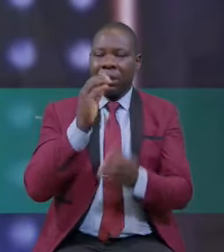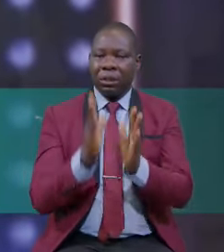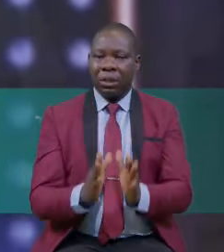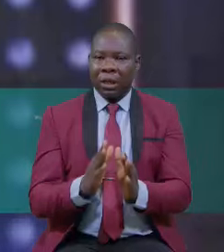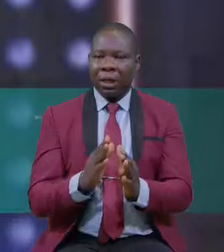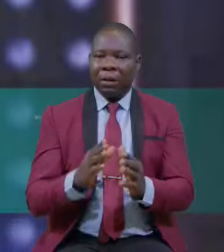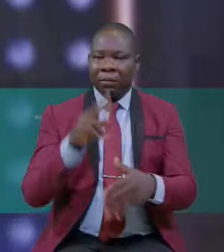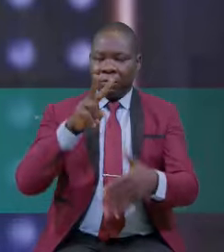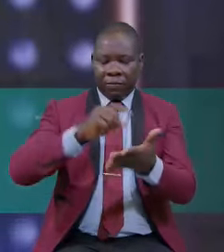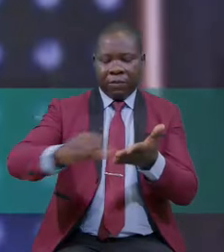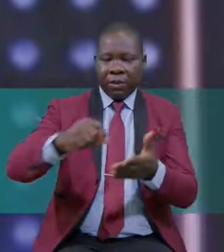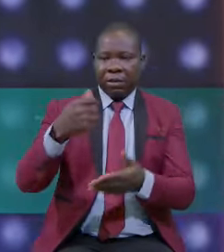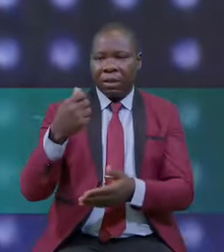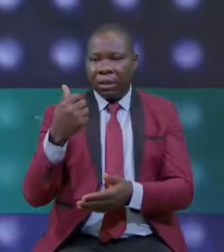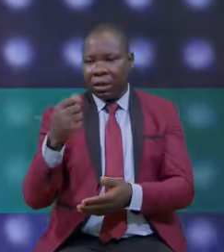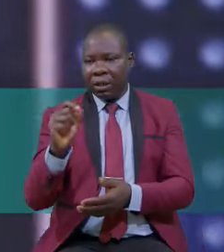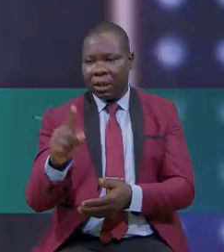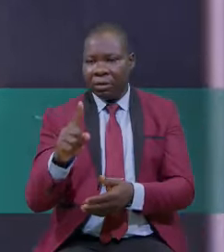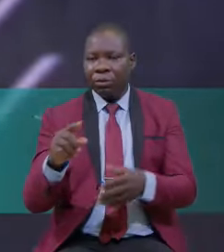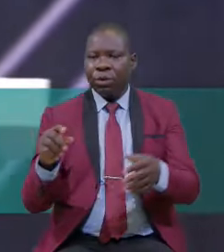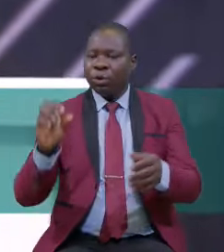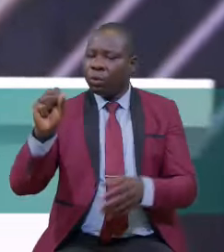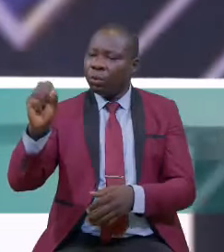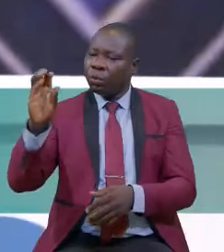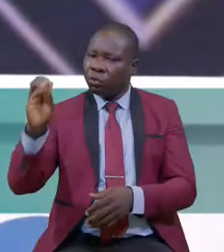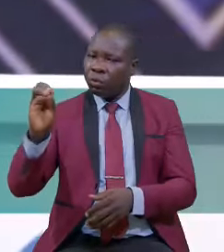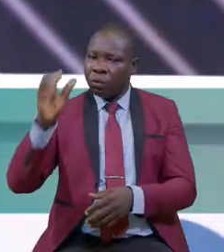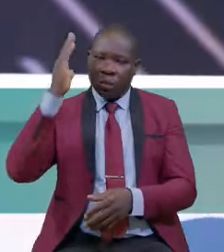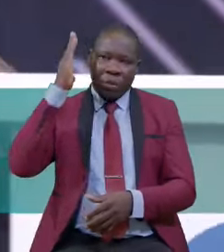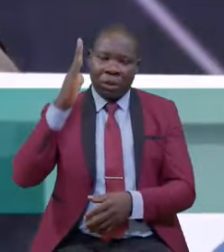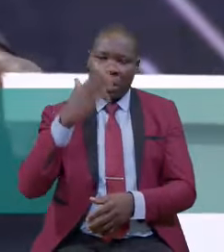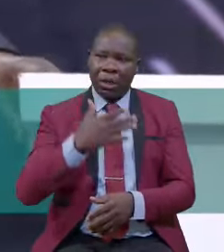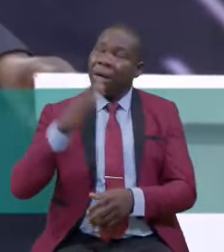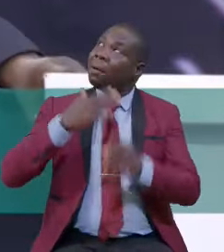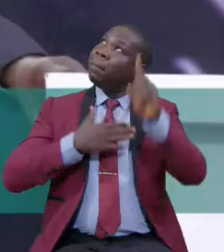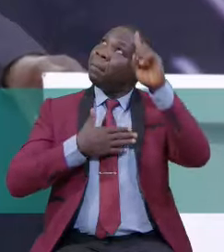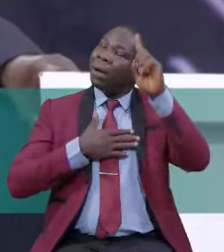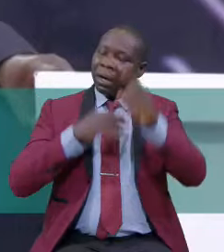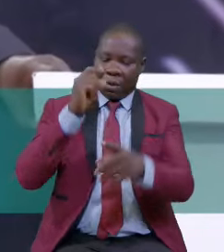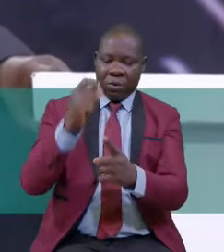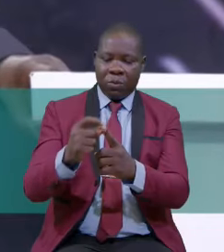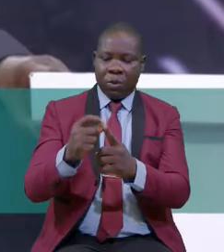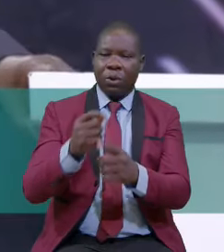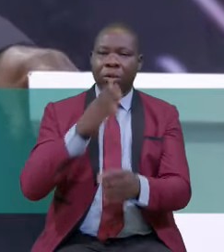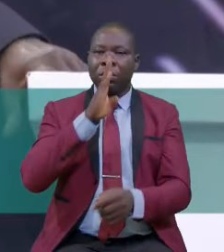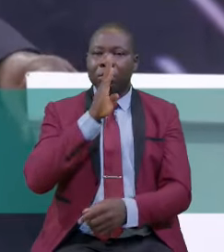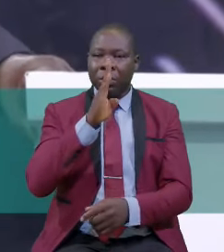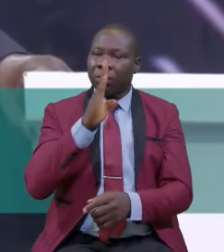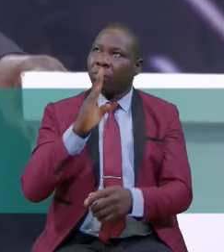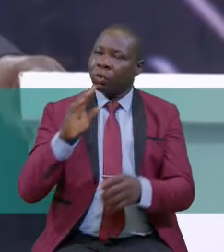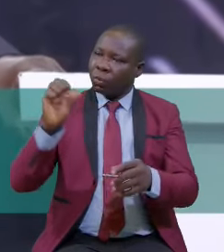So shall my word be. So shall my word be that